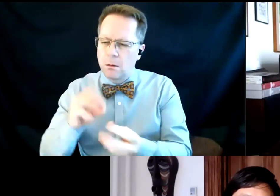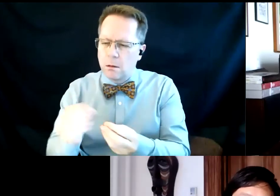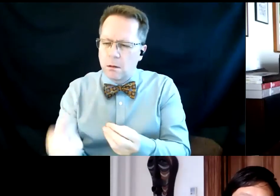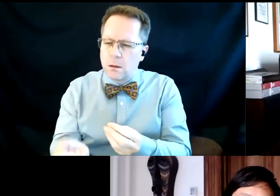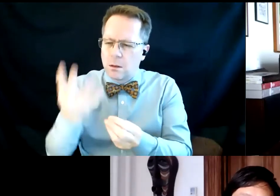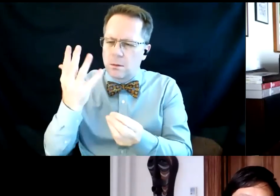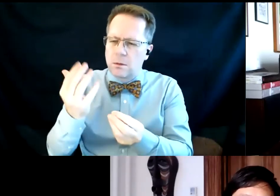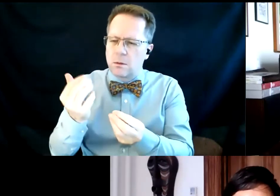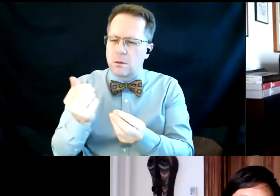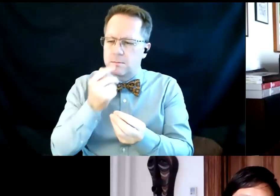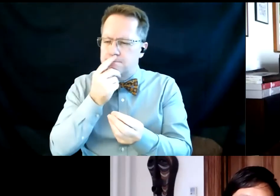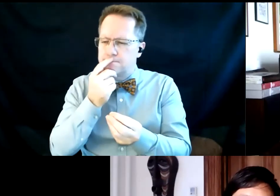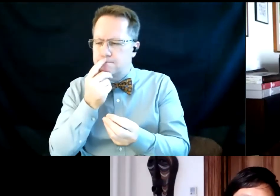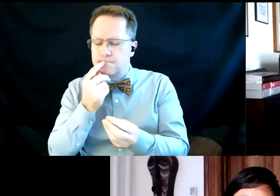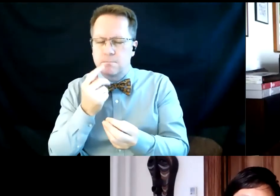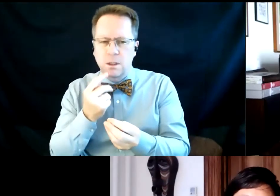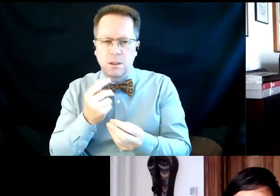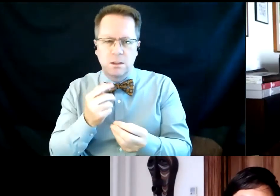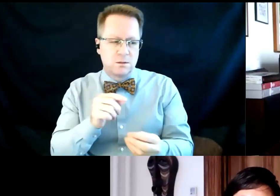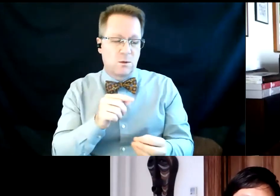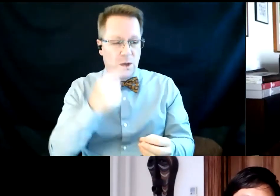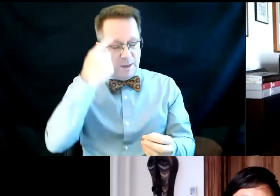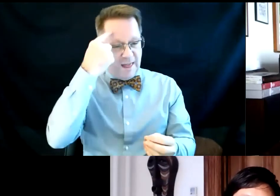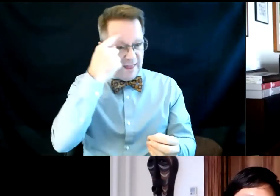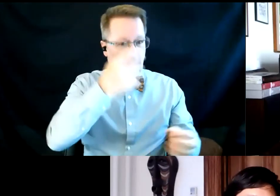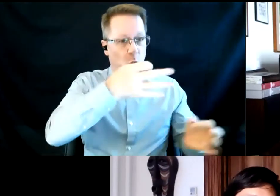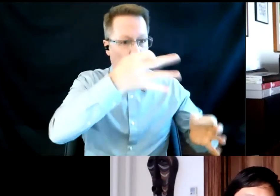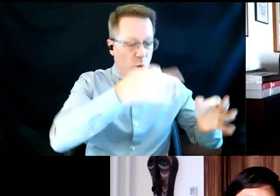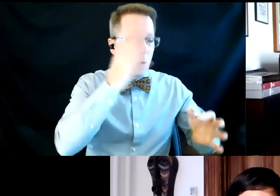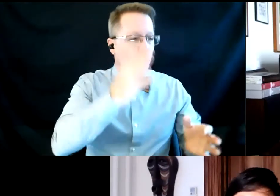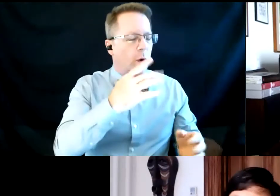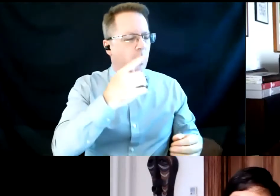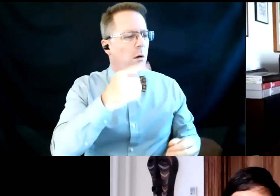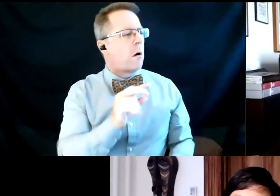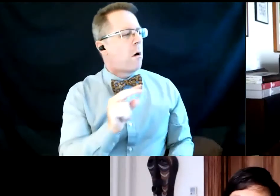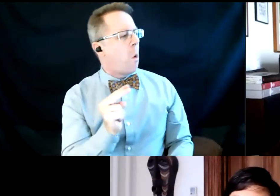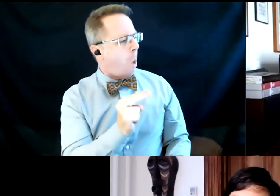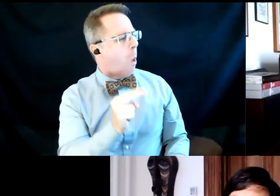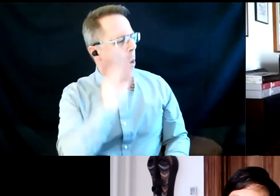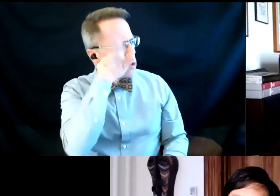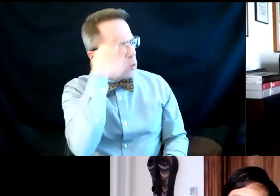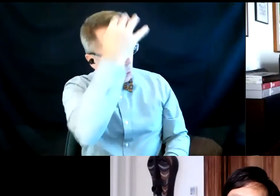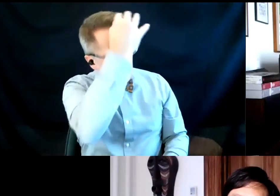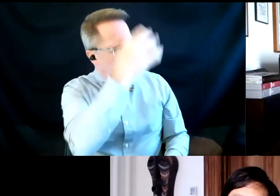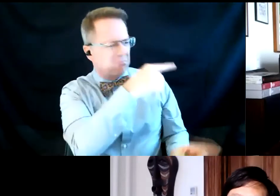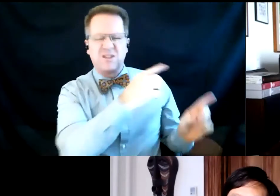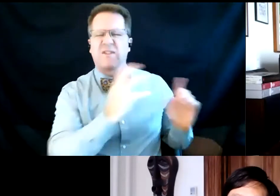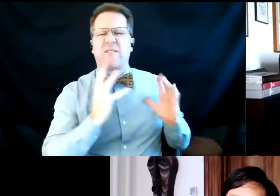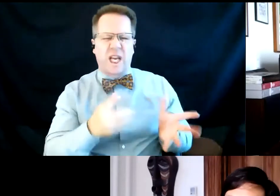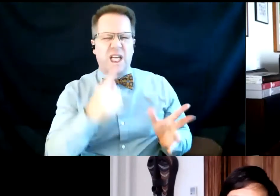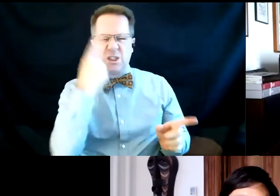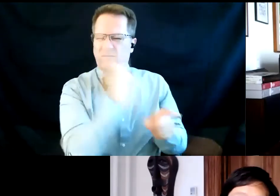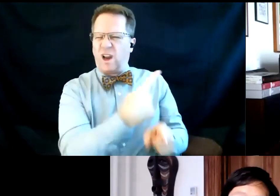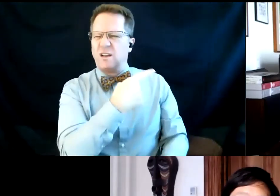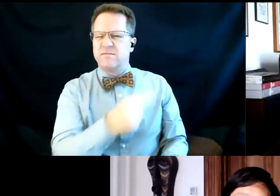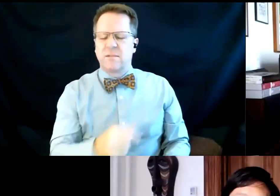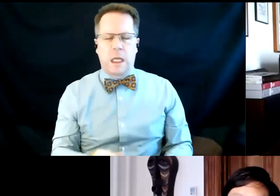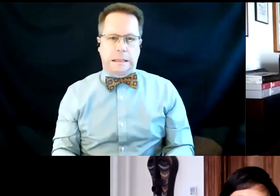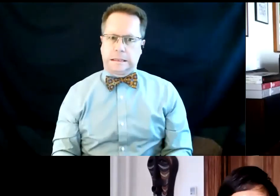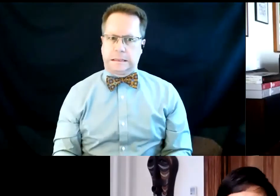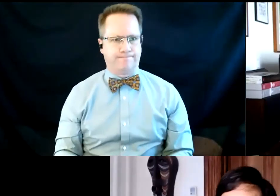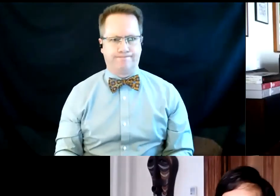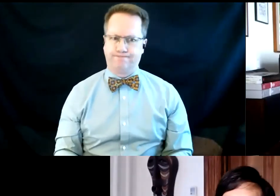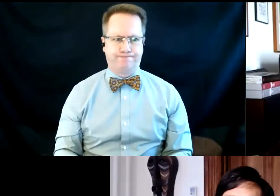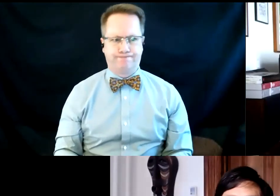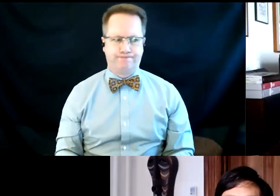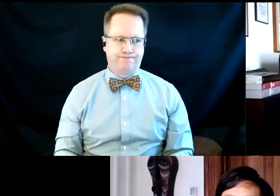do here is okay and passes constitutional muster. And if things turn out the way that I expect them to, then once that policy, if